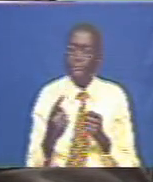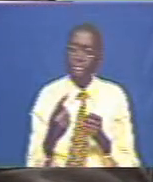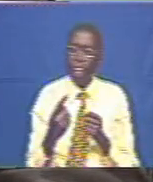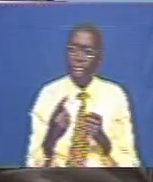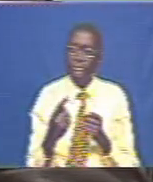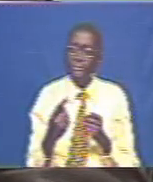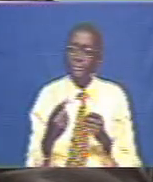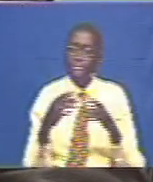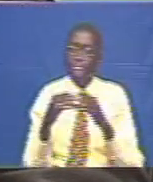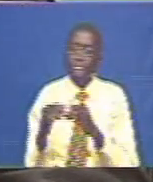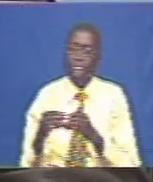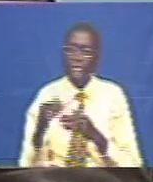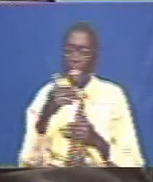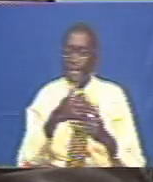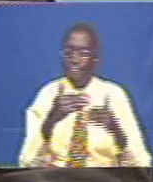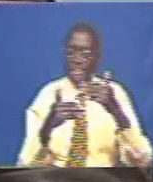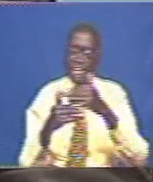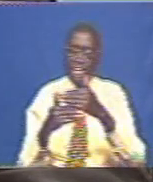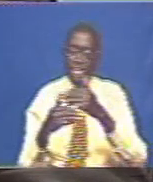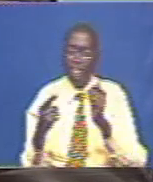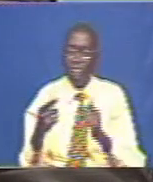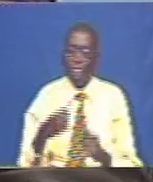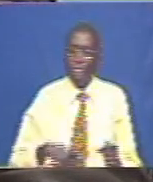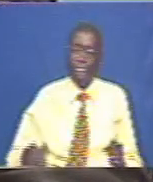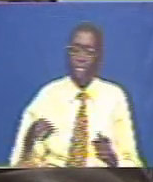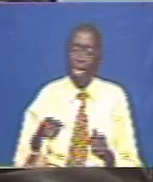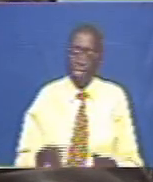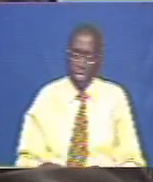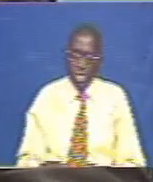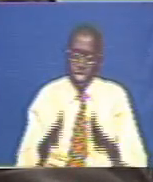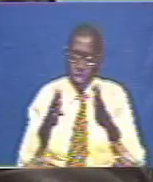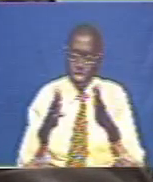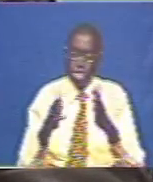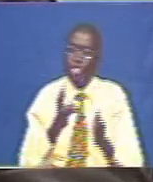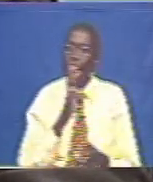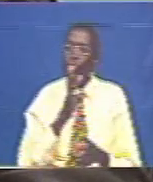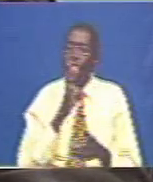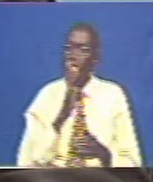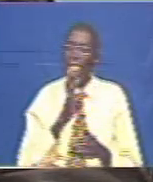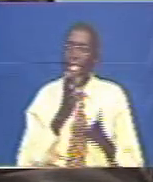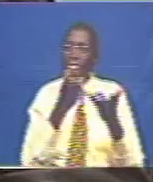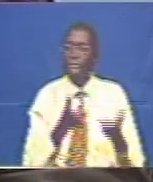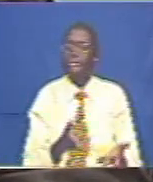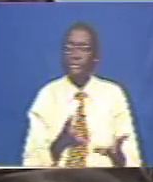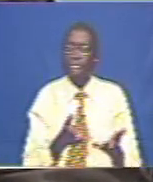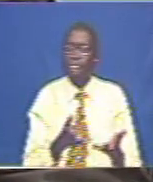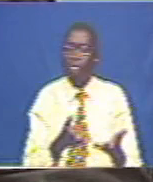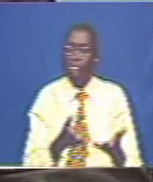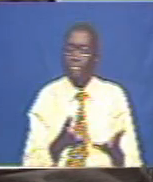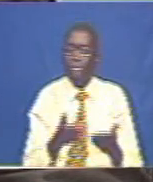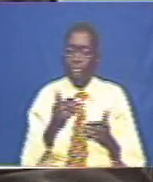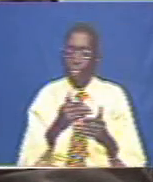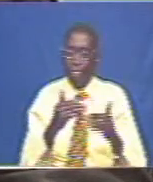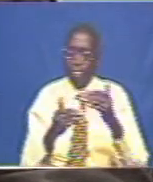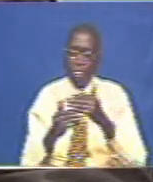can create infrastructure for us, create roads, have water for us, have infrastructure